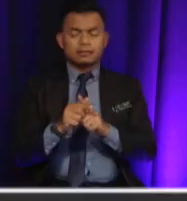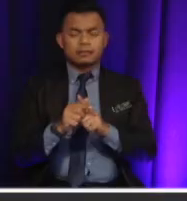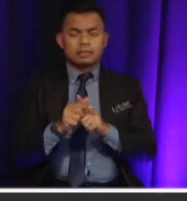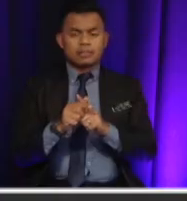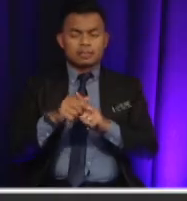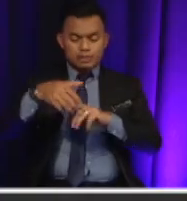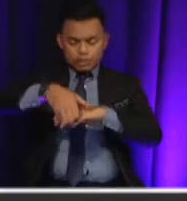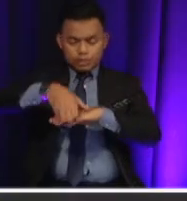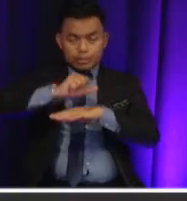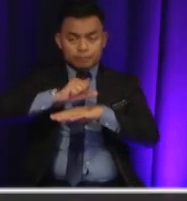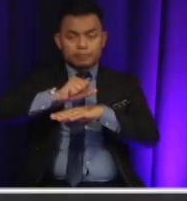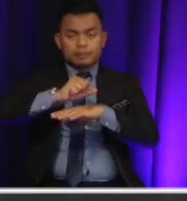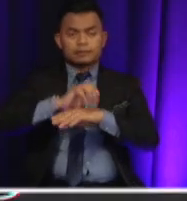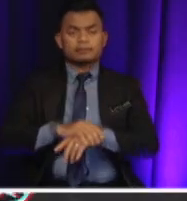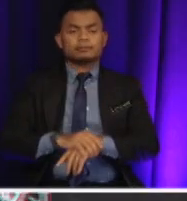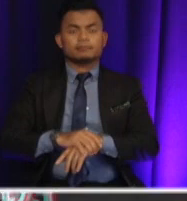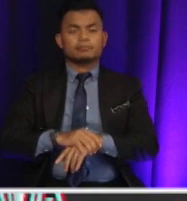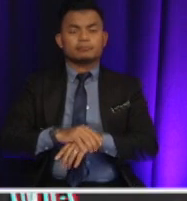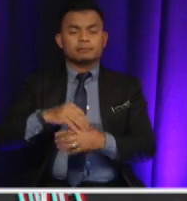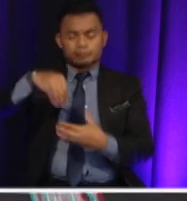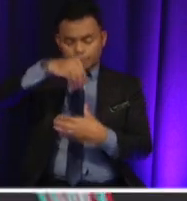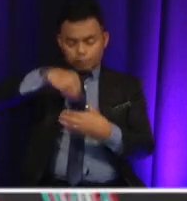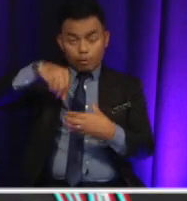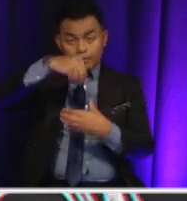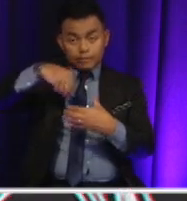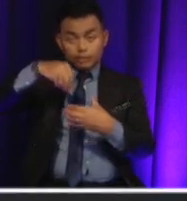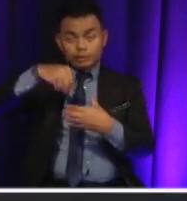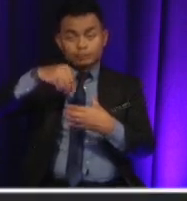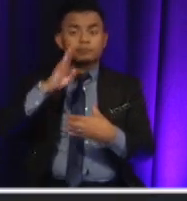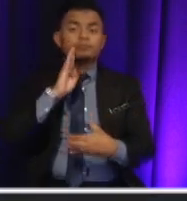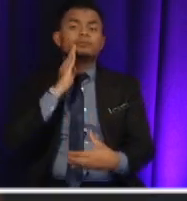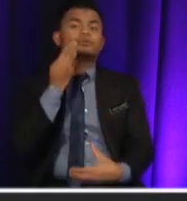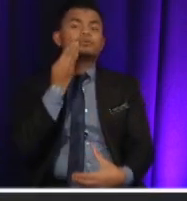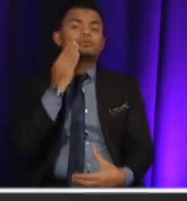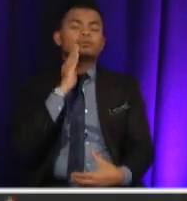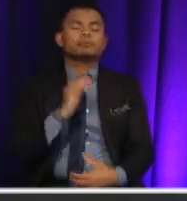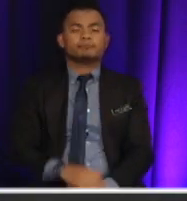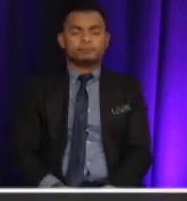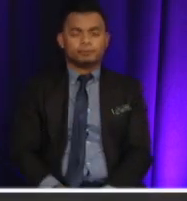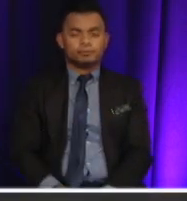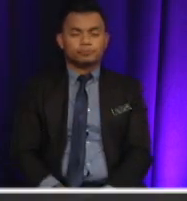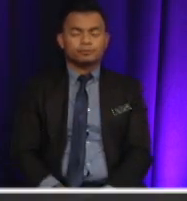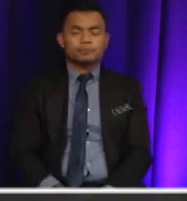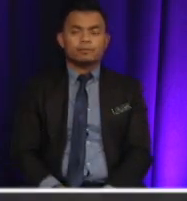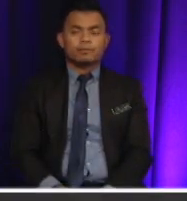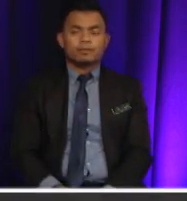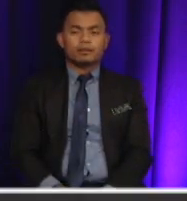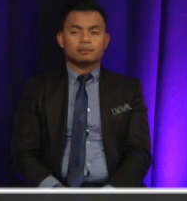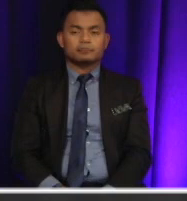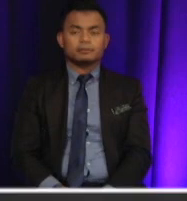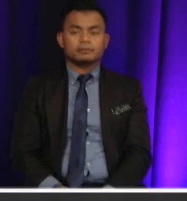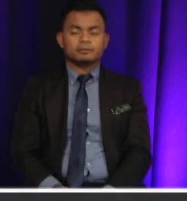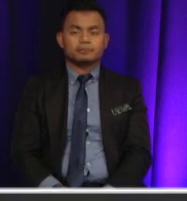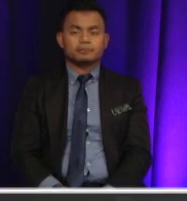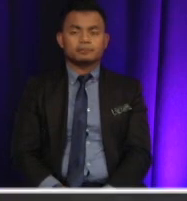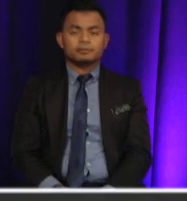unwashed porridge pan. Porridge, something that you eat, All right. right? So it's gone hard. All right. So